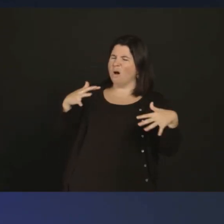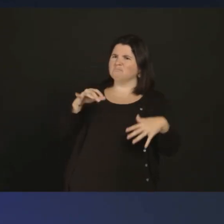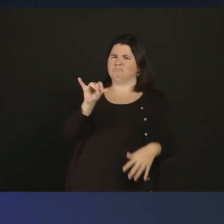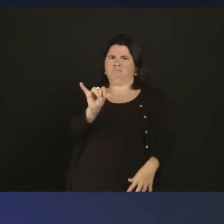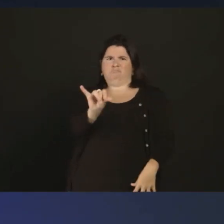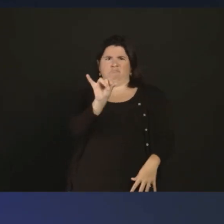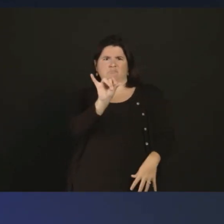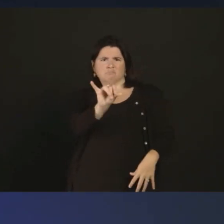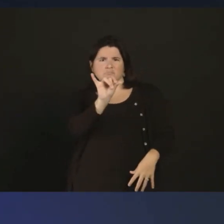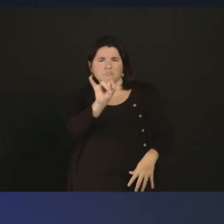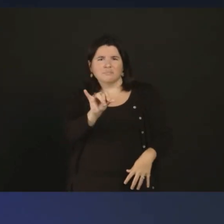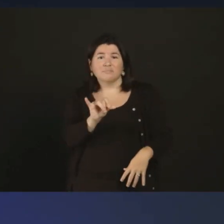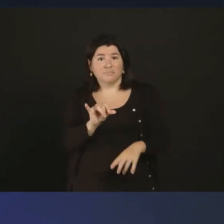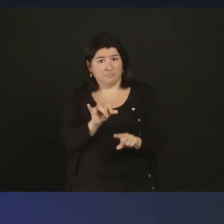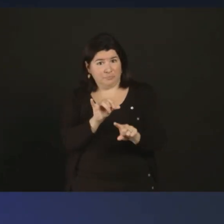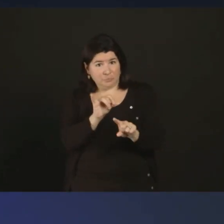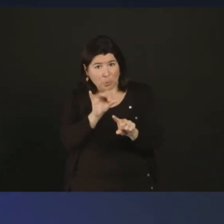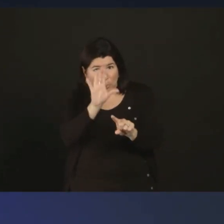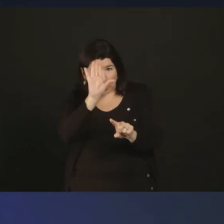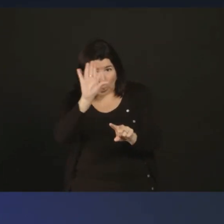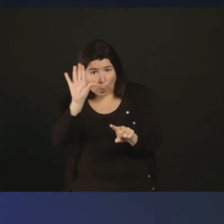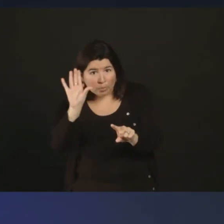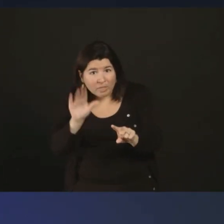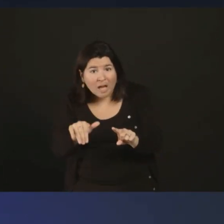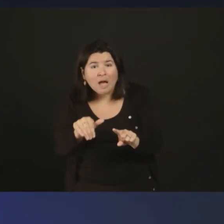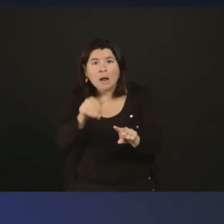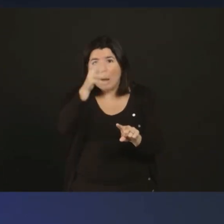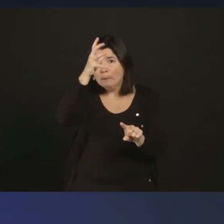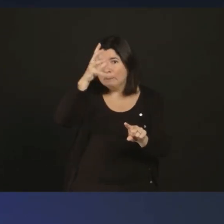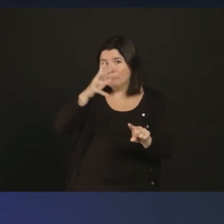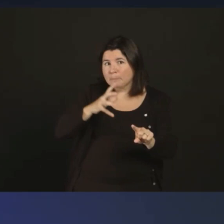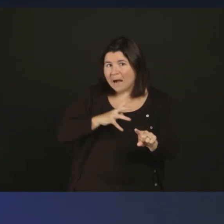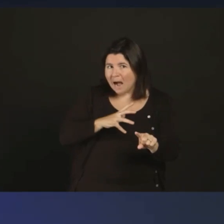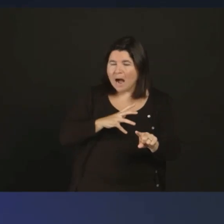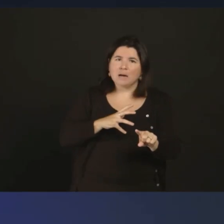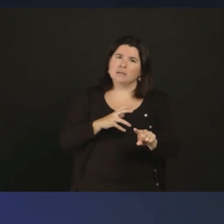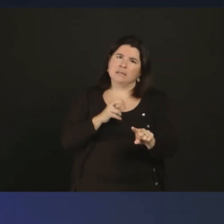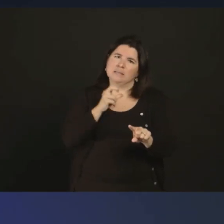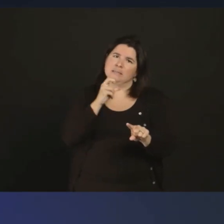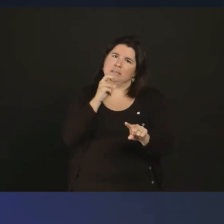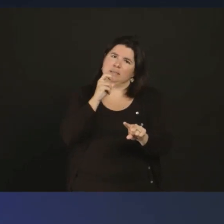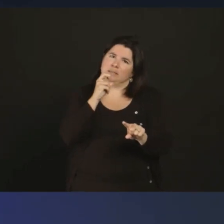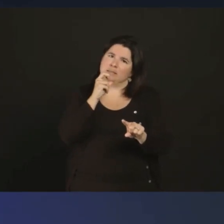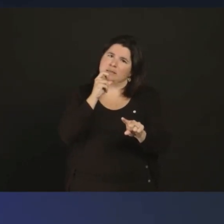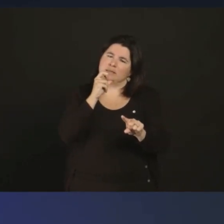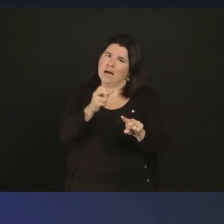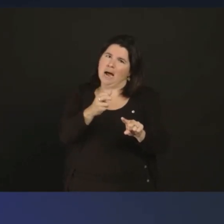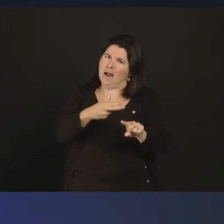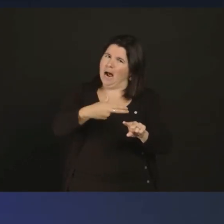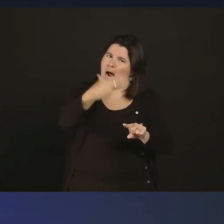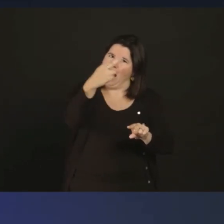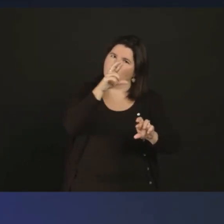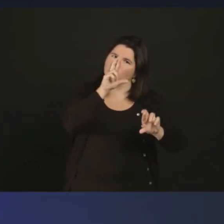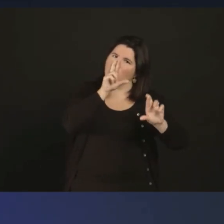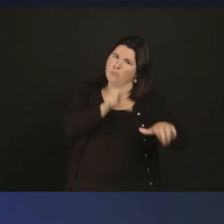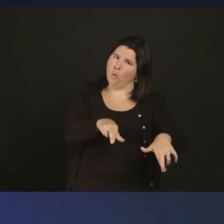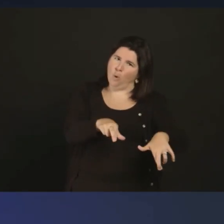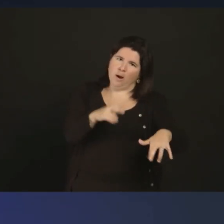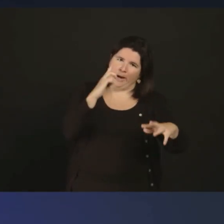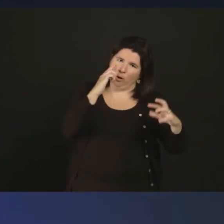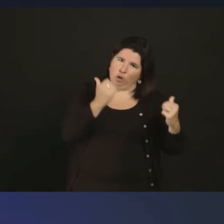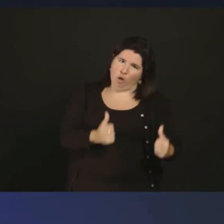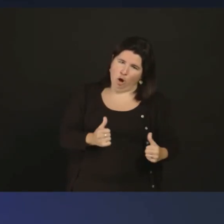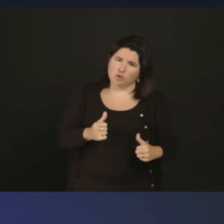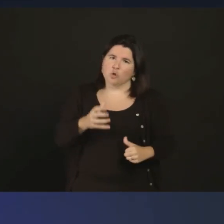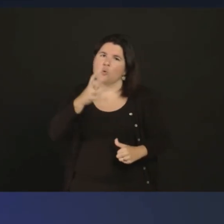fact: men are twice as likely as women to report some trouble hearing. A primary reason Carmen